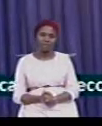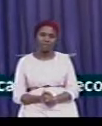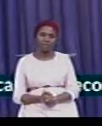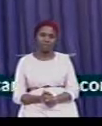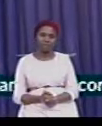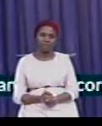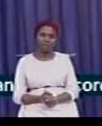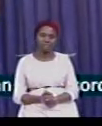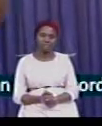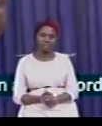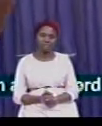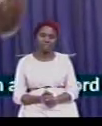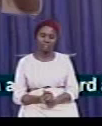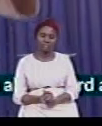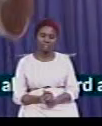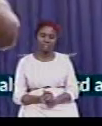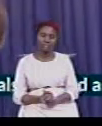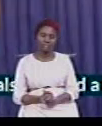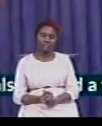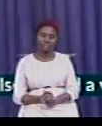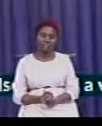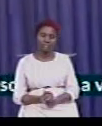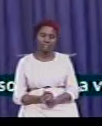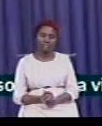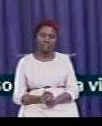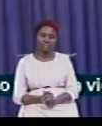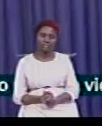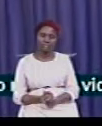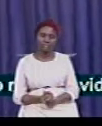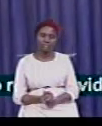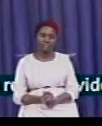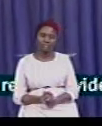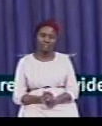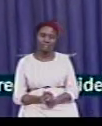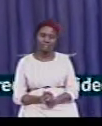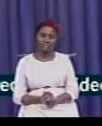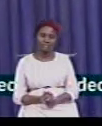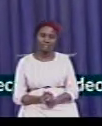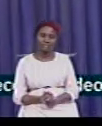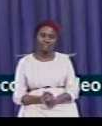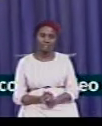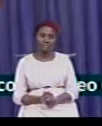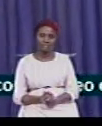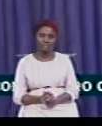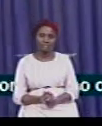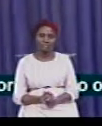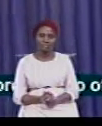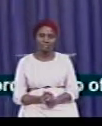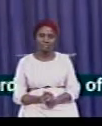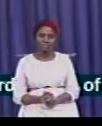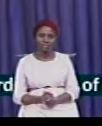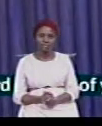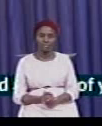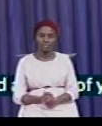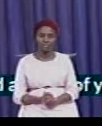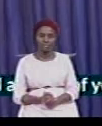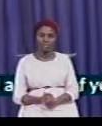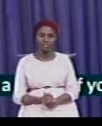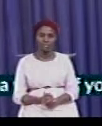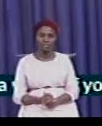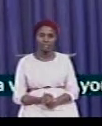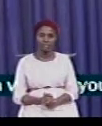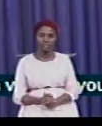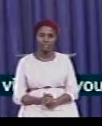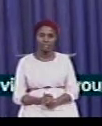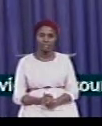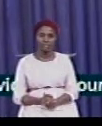krɛ na me kasa kyerɛ om se kɔ am fa so e kɔ no endi mbo adwuma de no na me to om fo te se wa nya twɛ honhum a